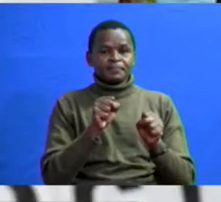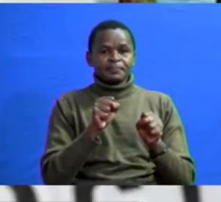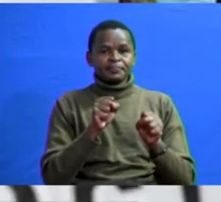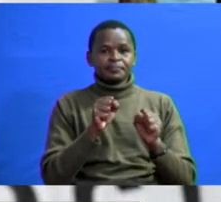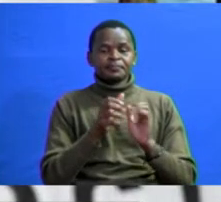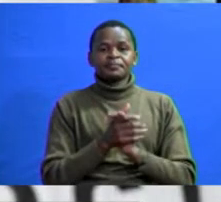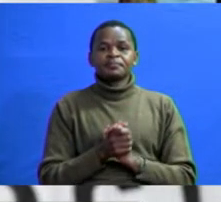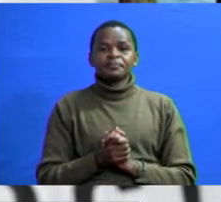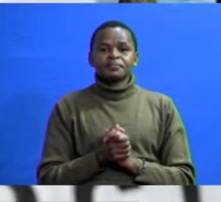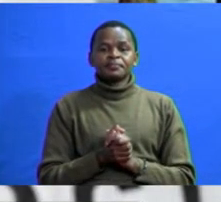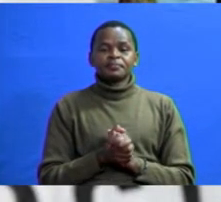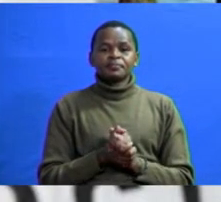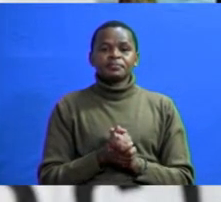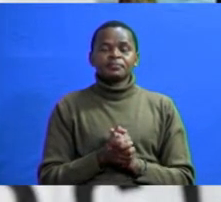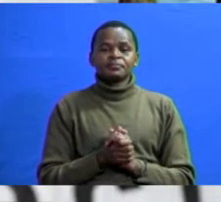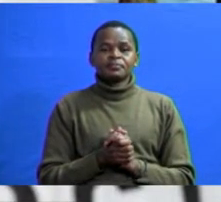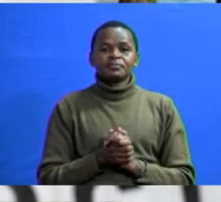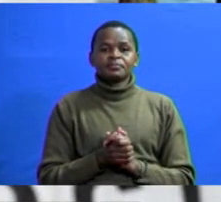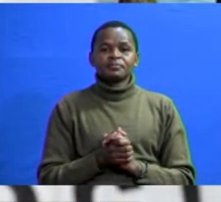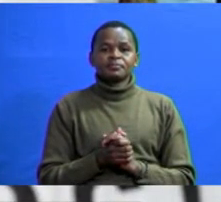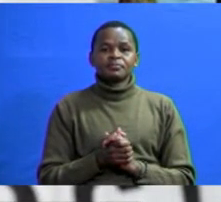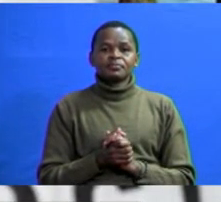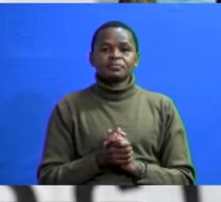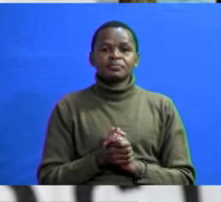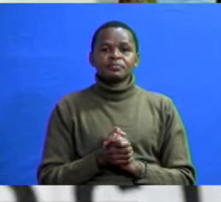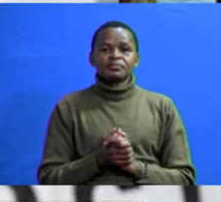Nasiran, KUTV.